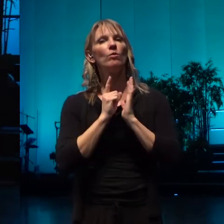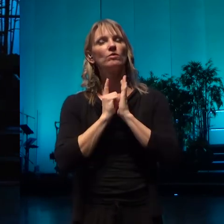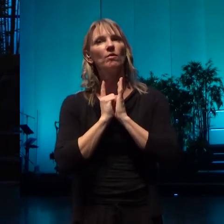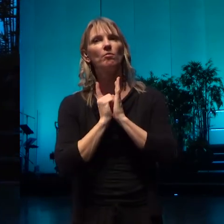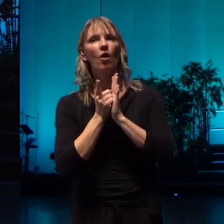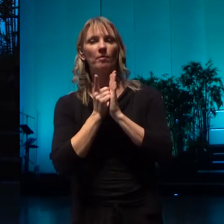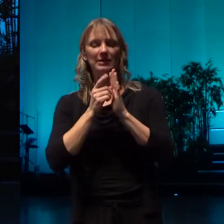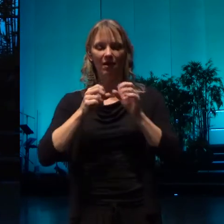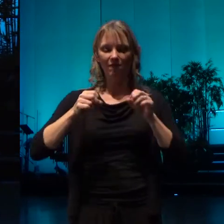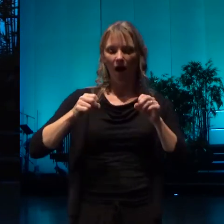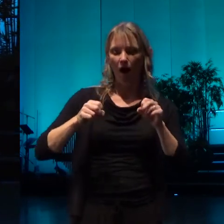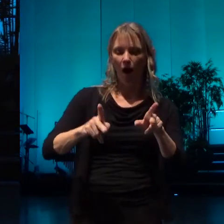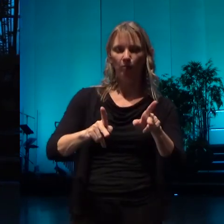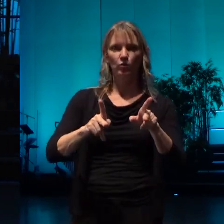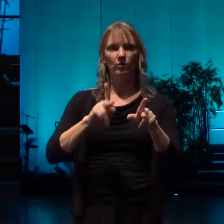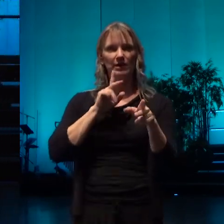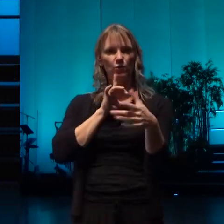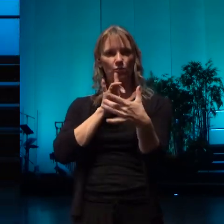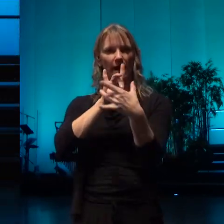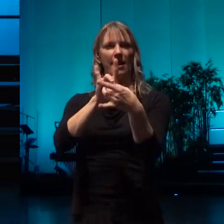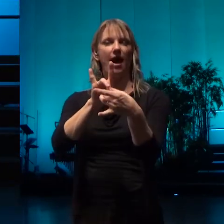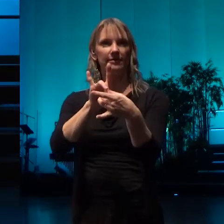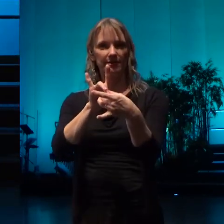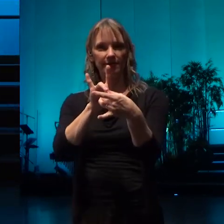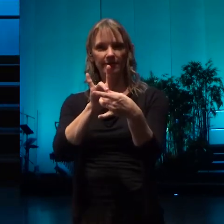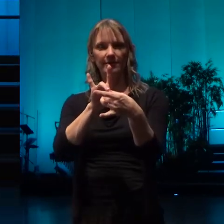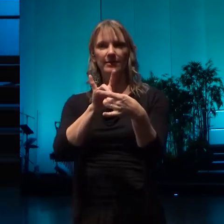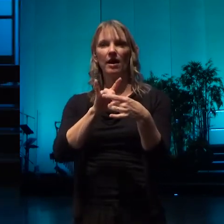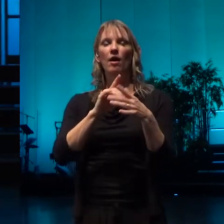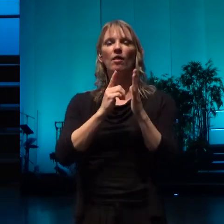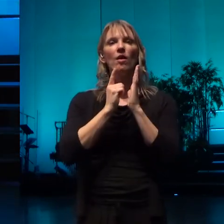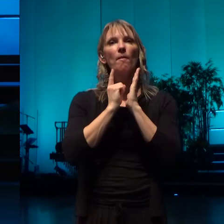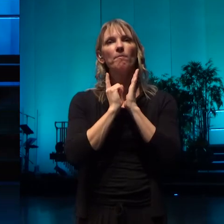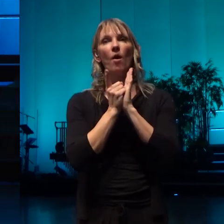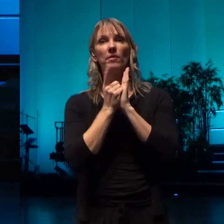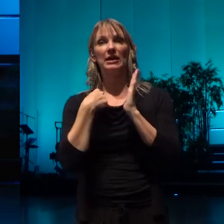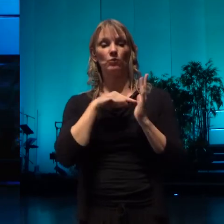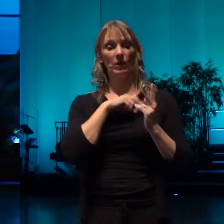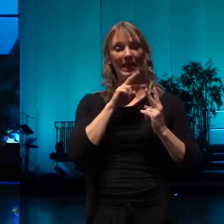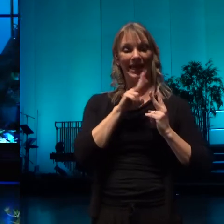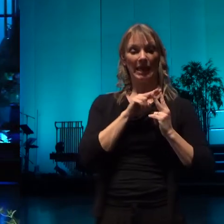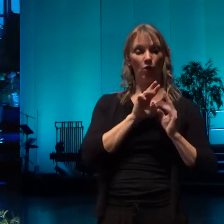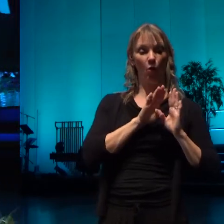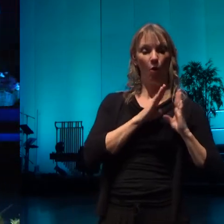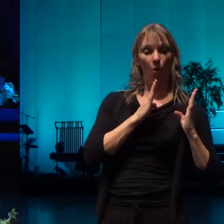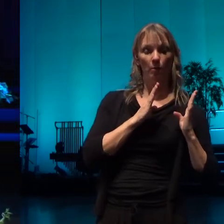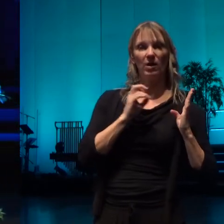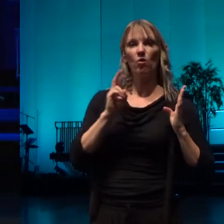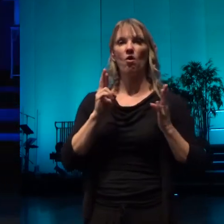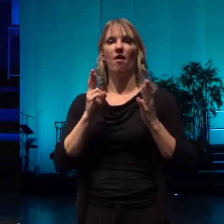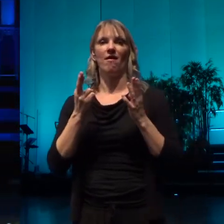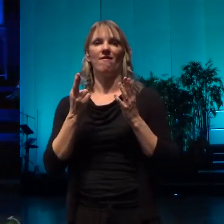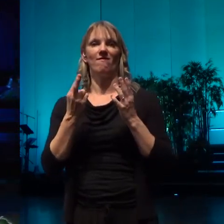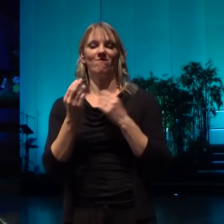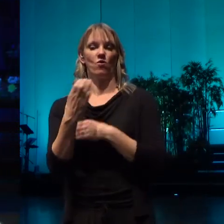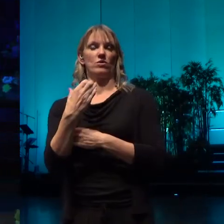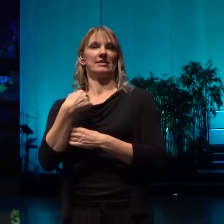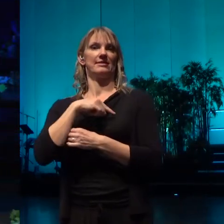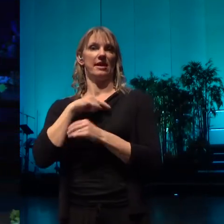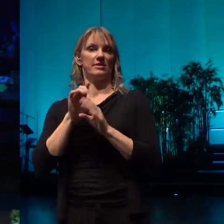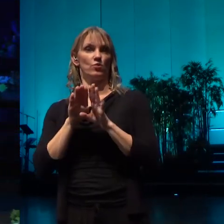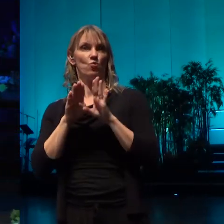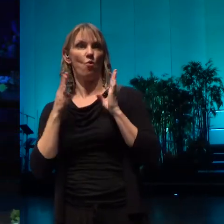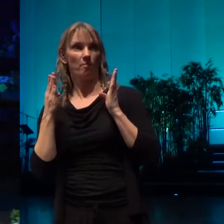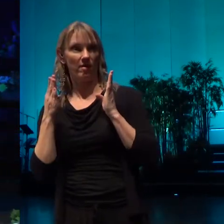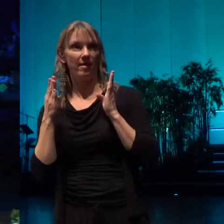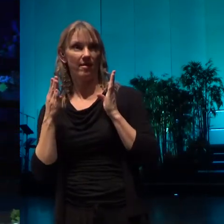of opportunities for connection. It's in those moments where we either open up or it breaks us open to experience its